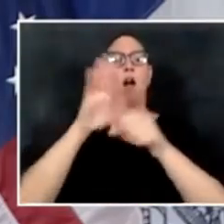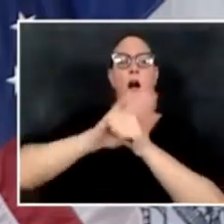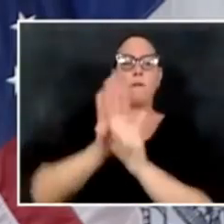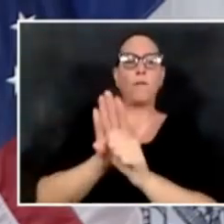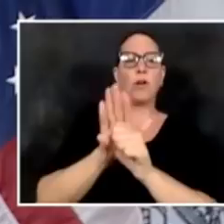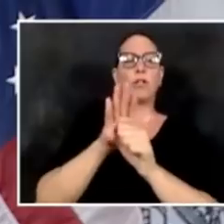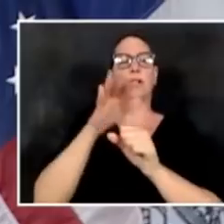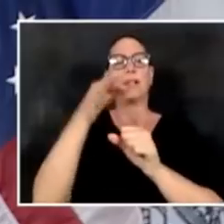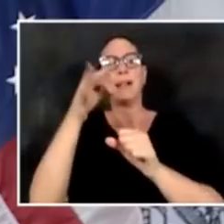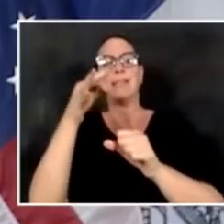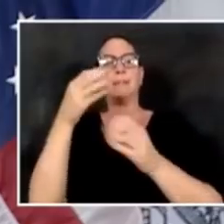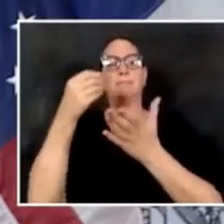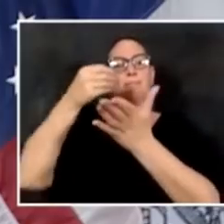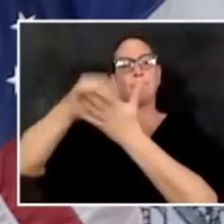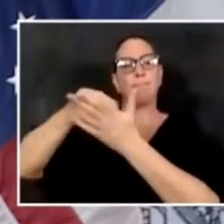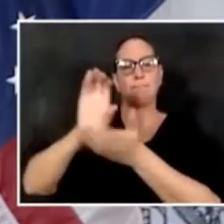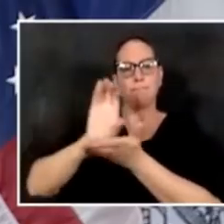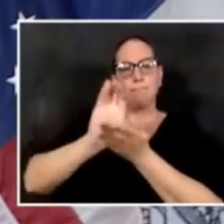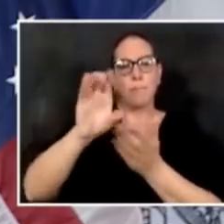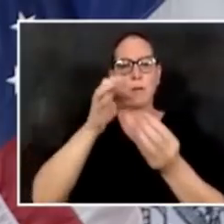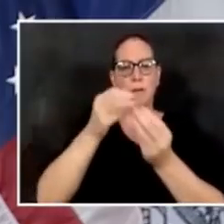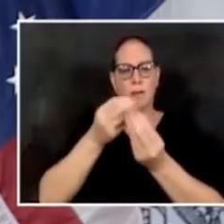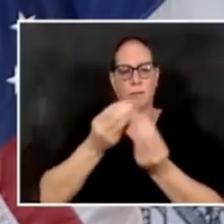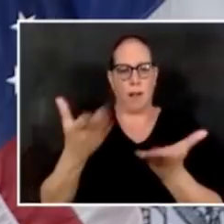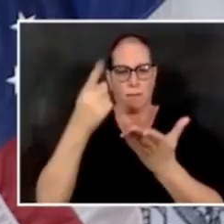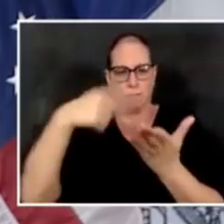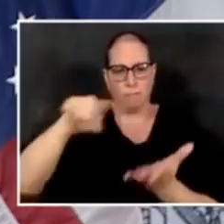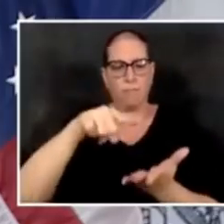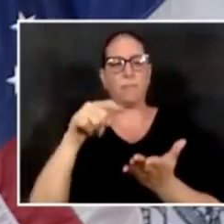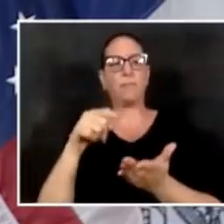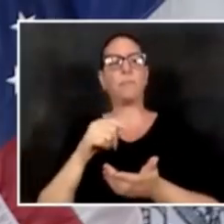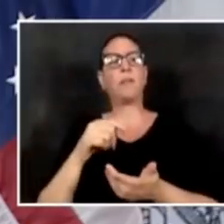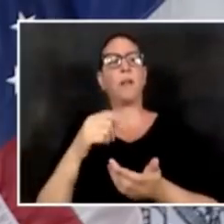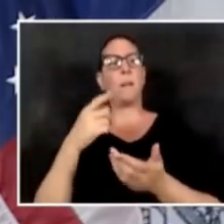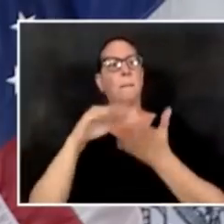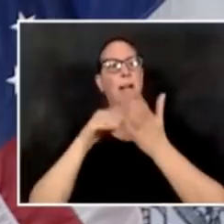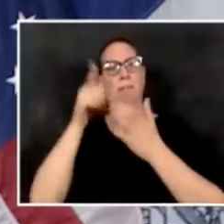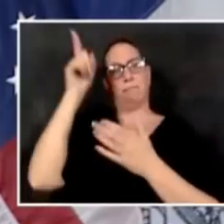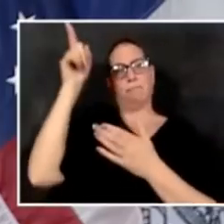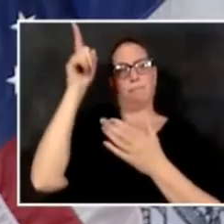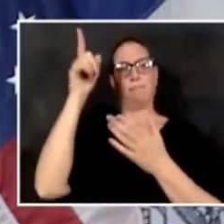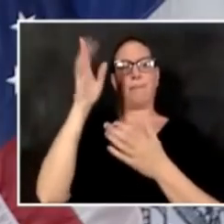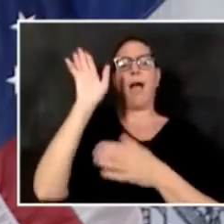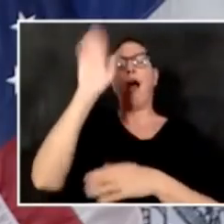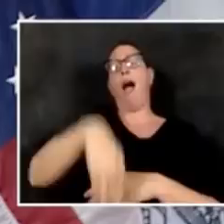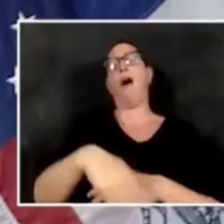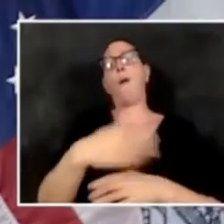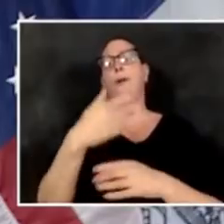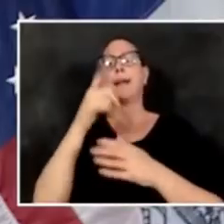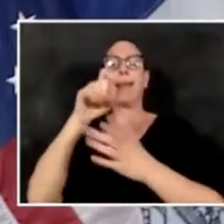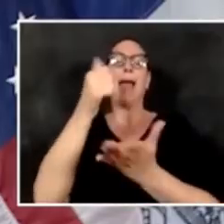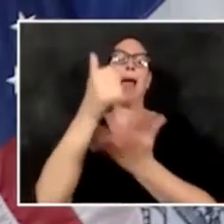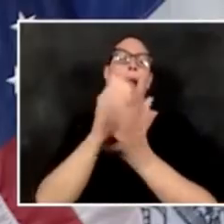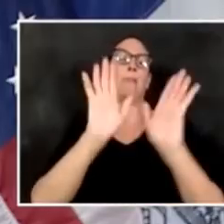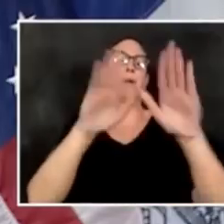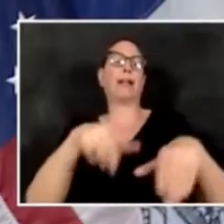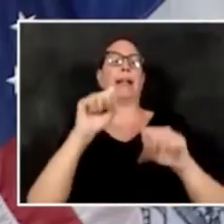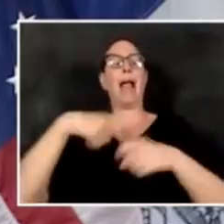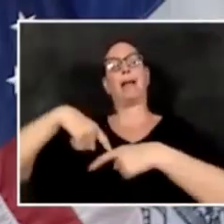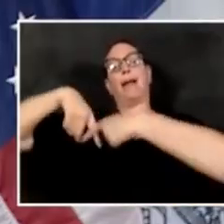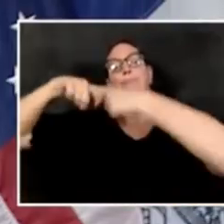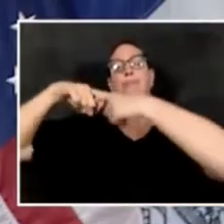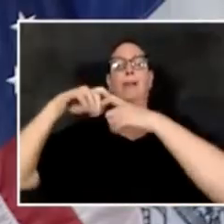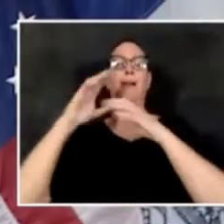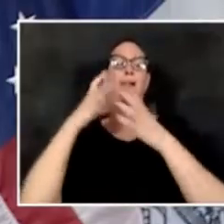saying you don't need any more help, so they can afford to take a pause like everything's just perfect right now. Or